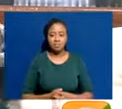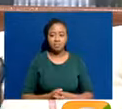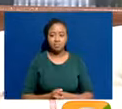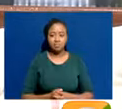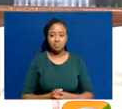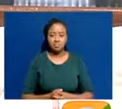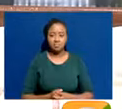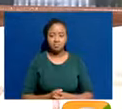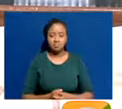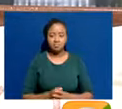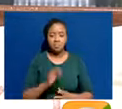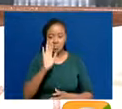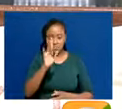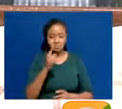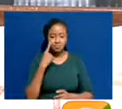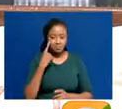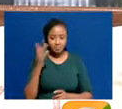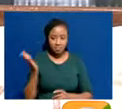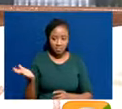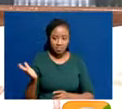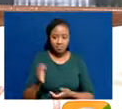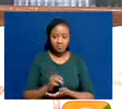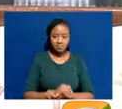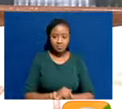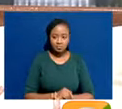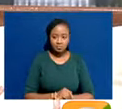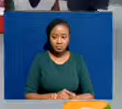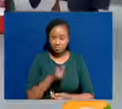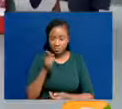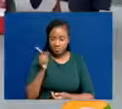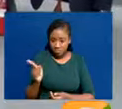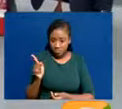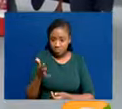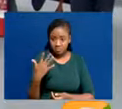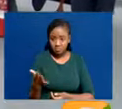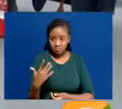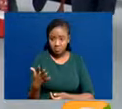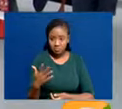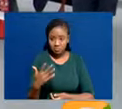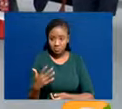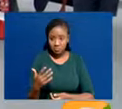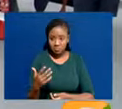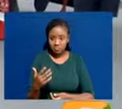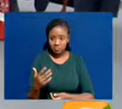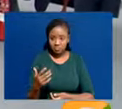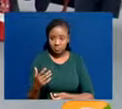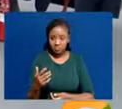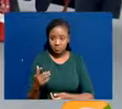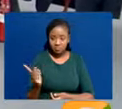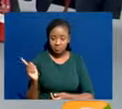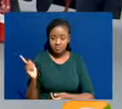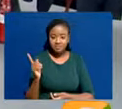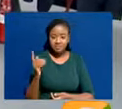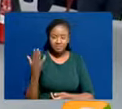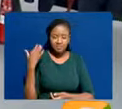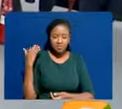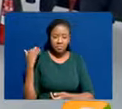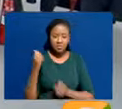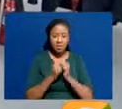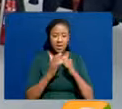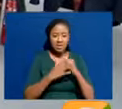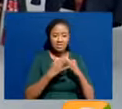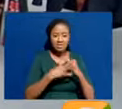ones. Look at this, Jeff. This is that document from... This is 1987. Pedestrian street system in